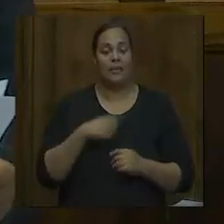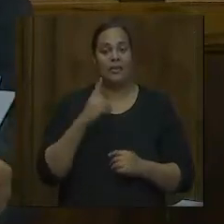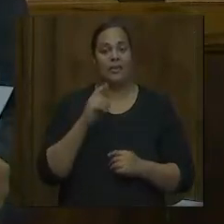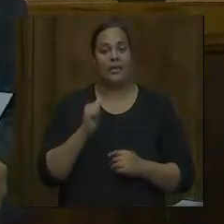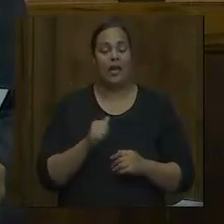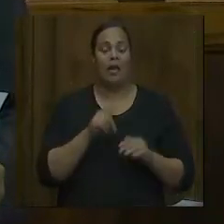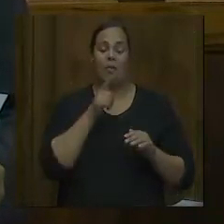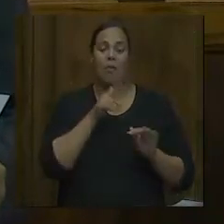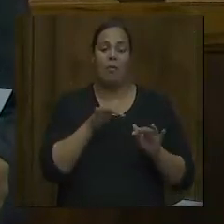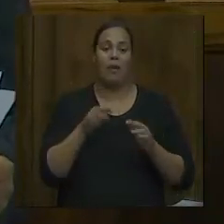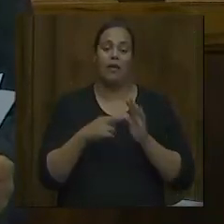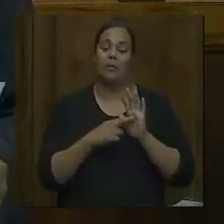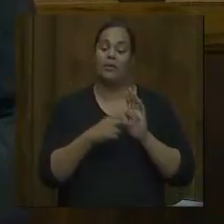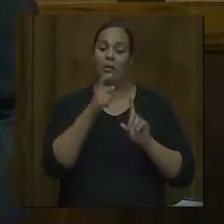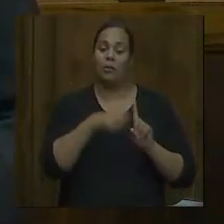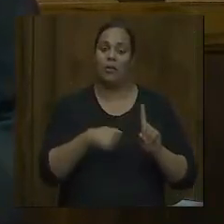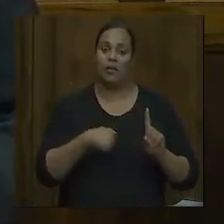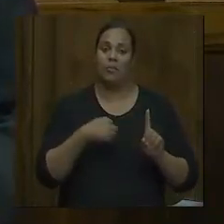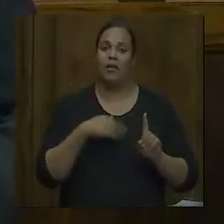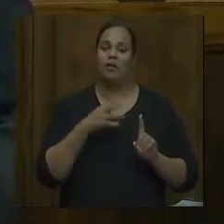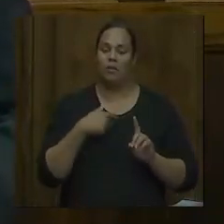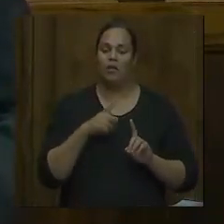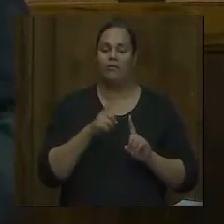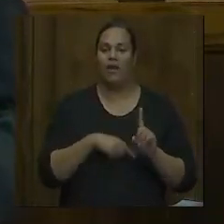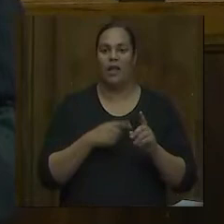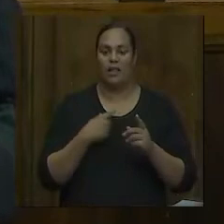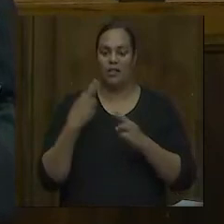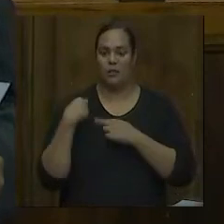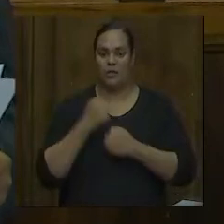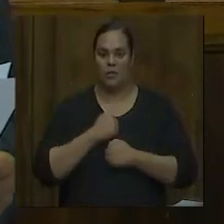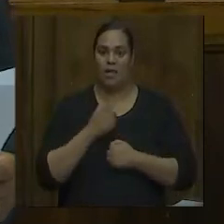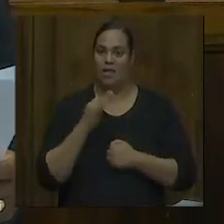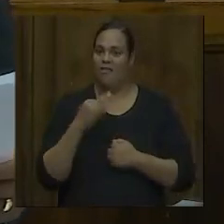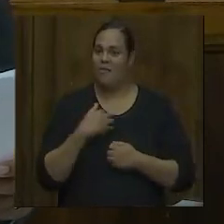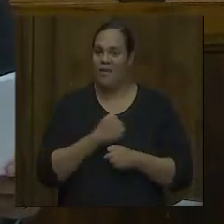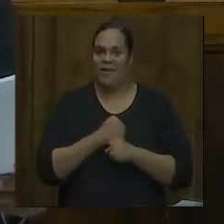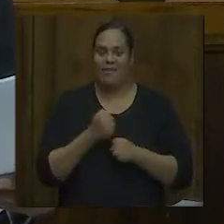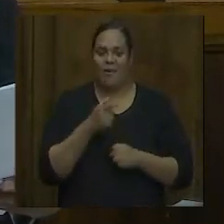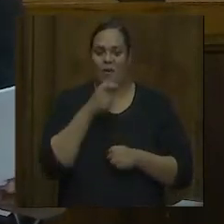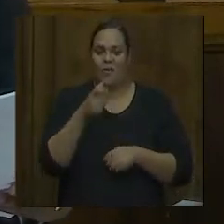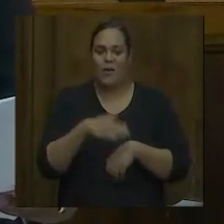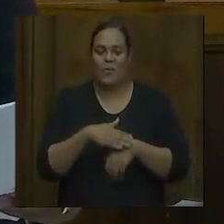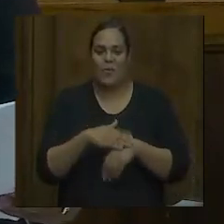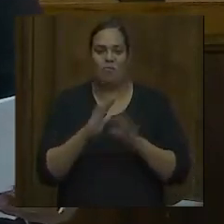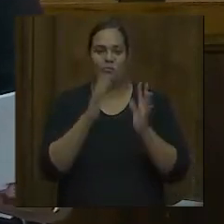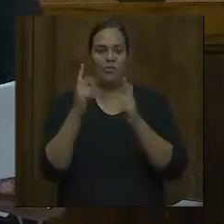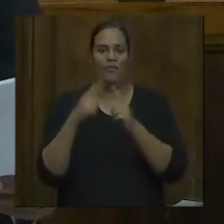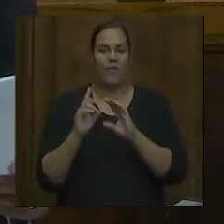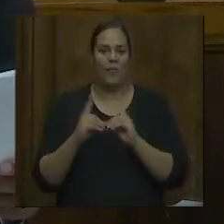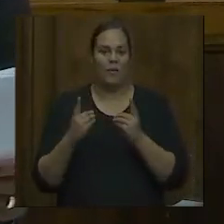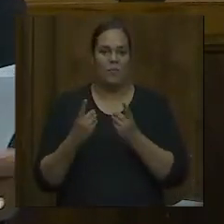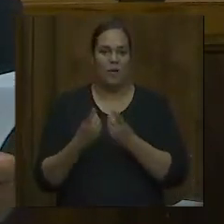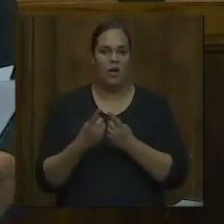public representative, I would fail in my duty if I do not further commend the department